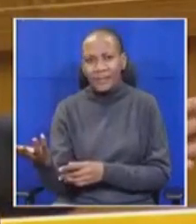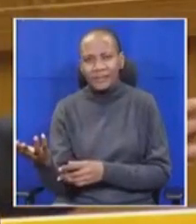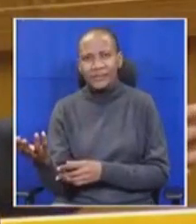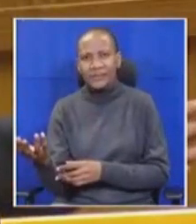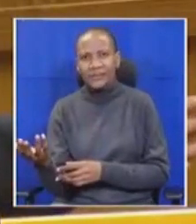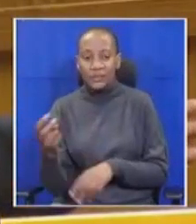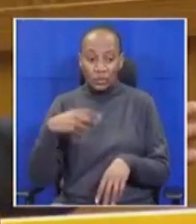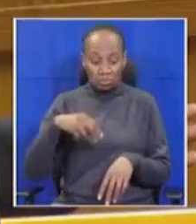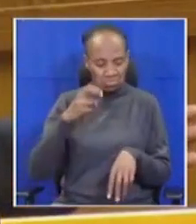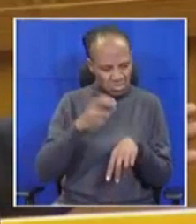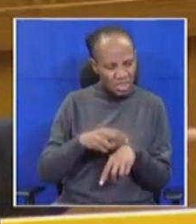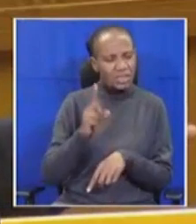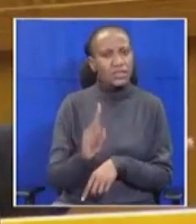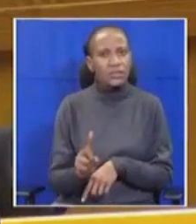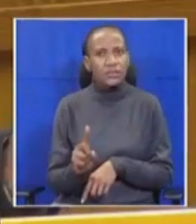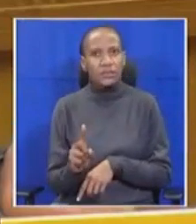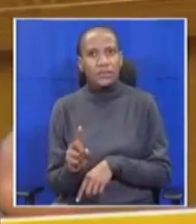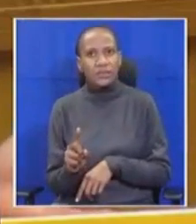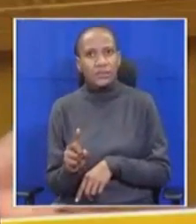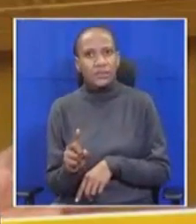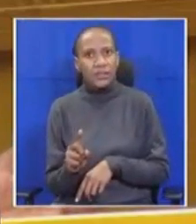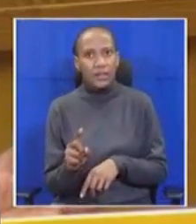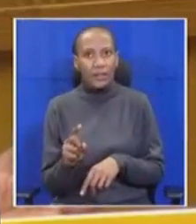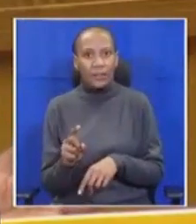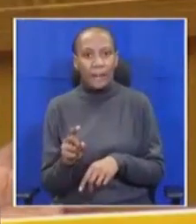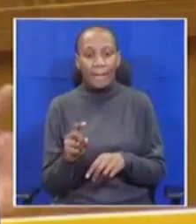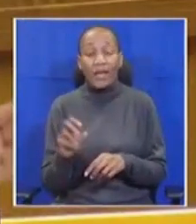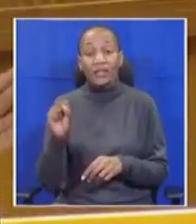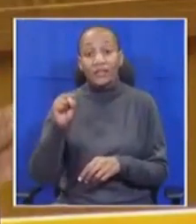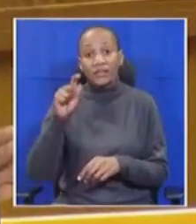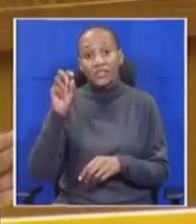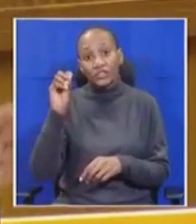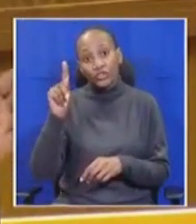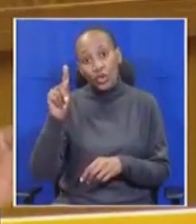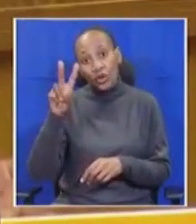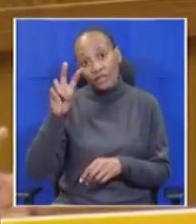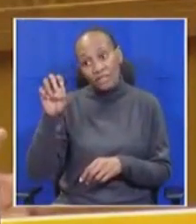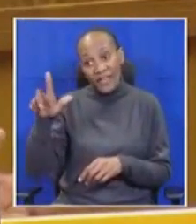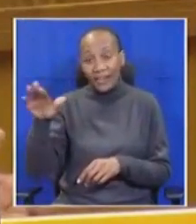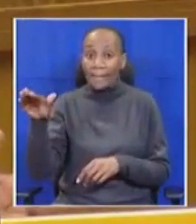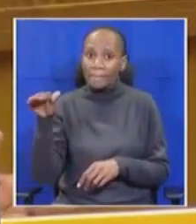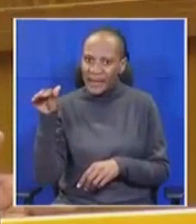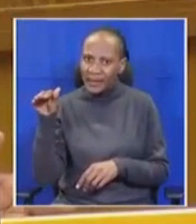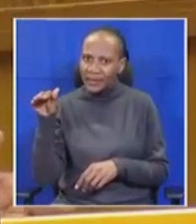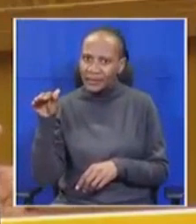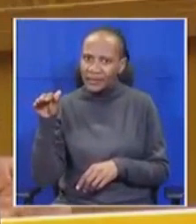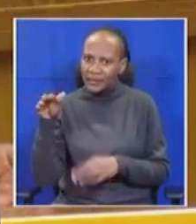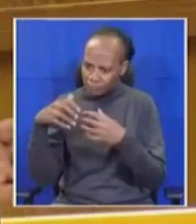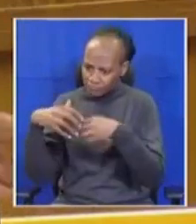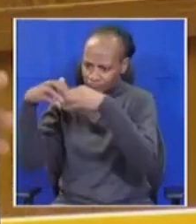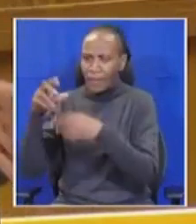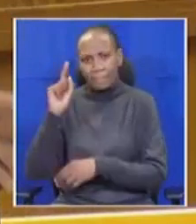need for something that will amount to a stokvel bank. There is a need in our economy